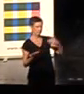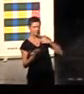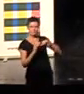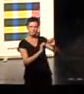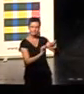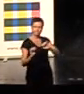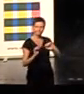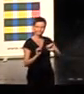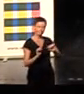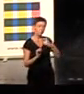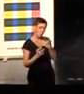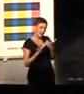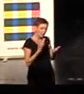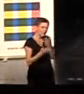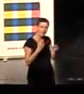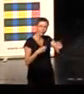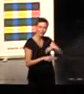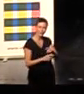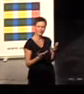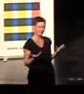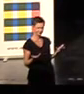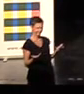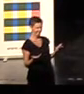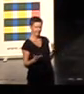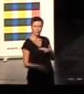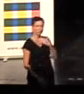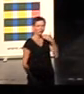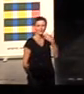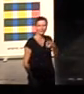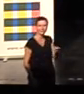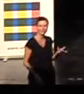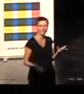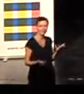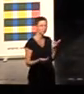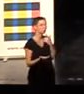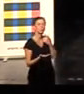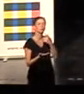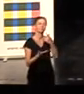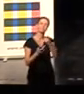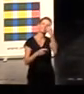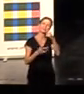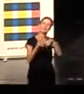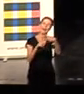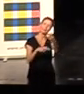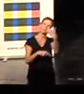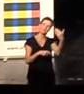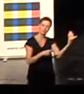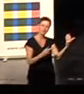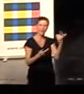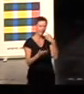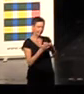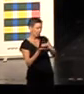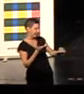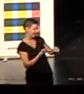alibi's abuse megan is hoe we dat ze vice is not sufficient to tax people and then to redistribute money